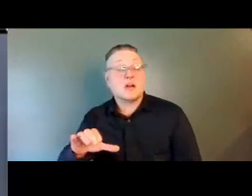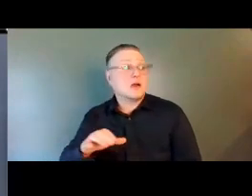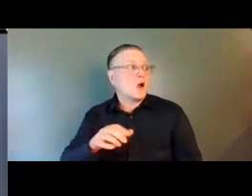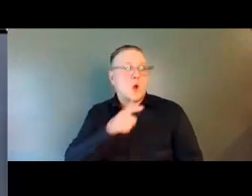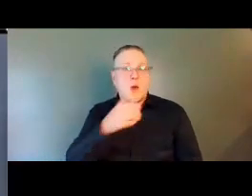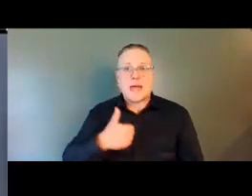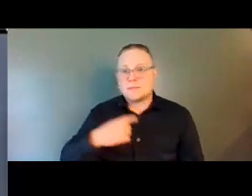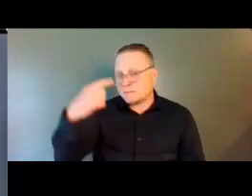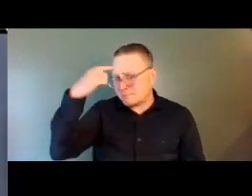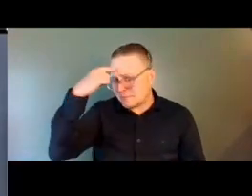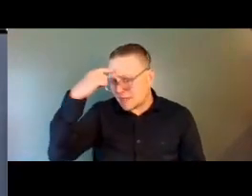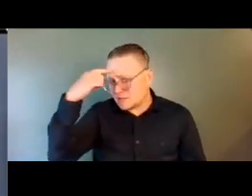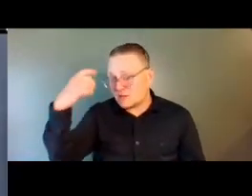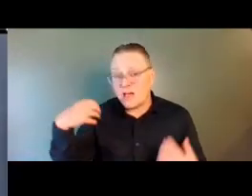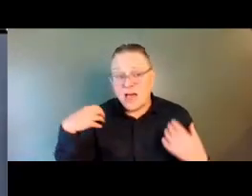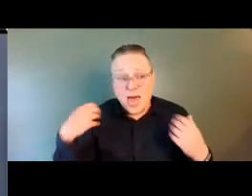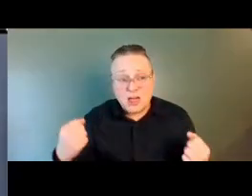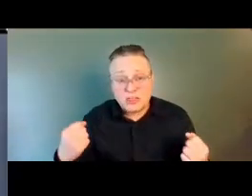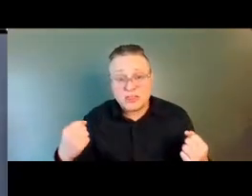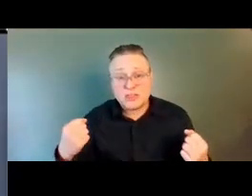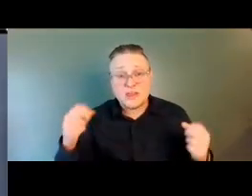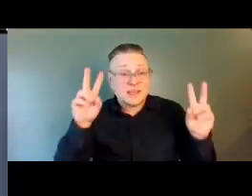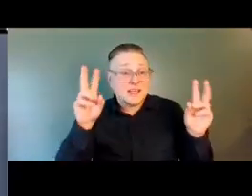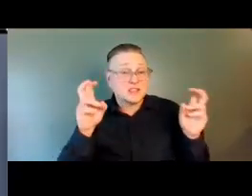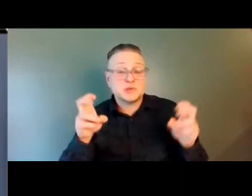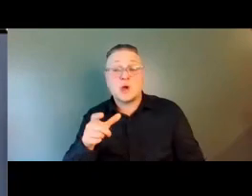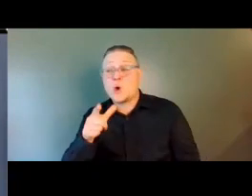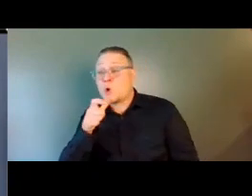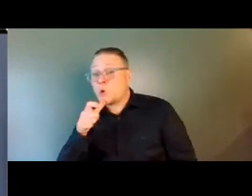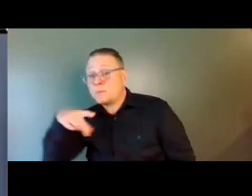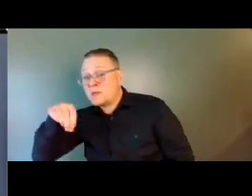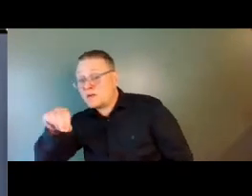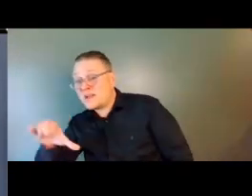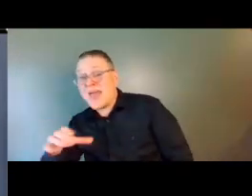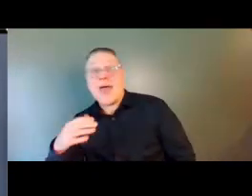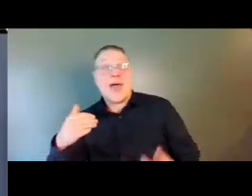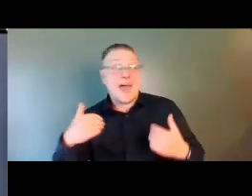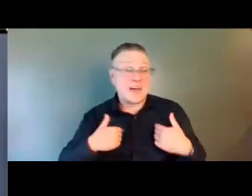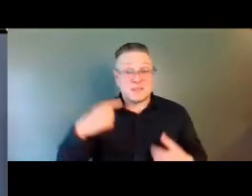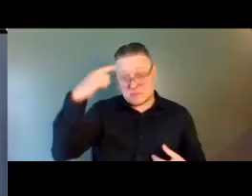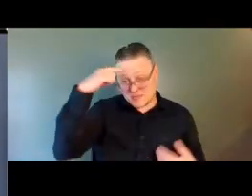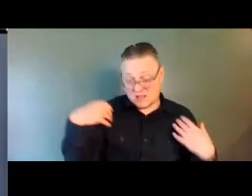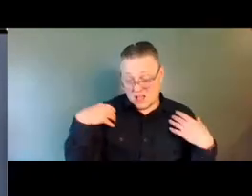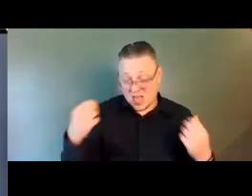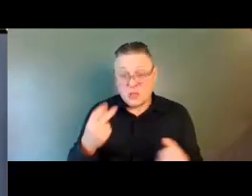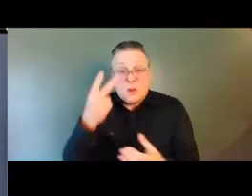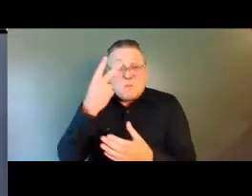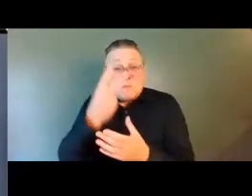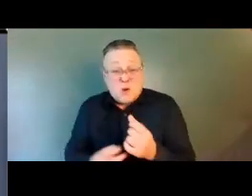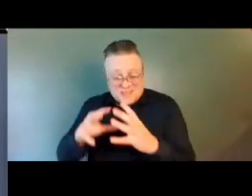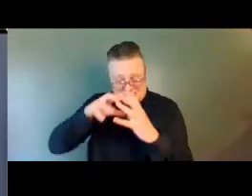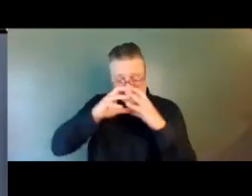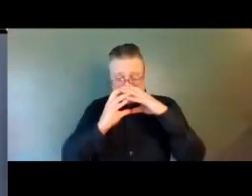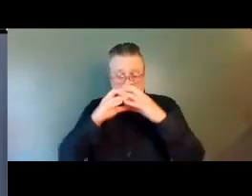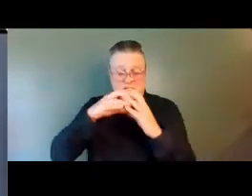police brutality there. And that's another topic of how that we could, bring into light. So trying to bring that into it. And then I have a